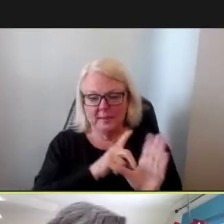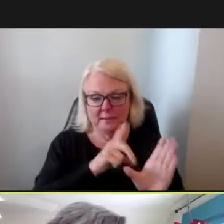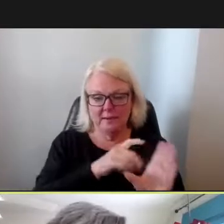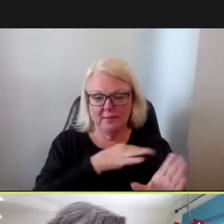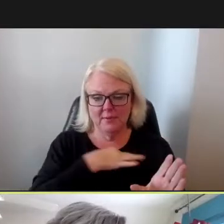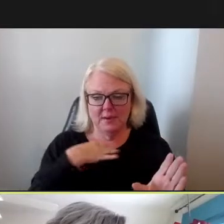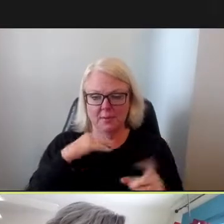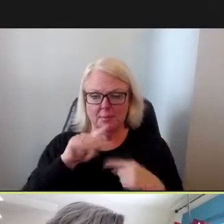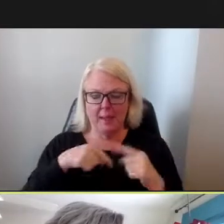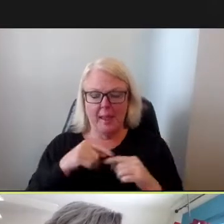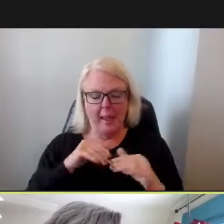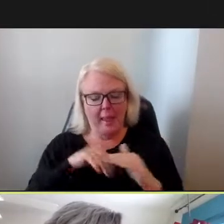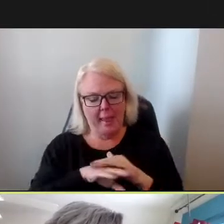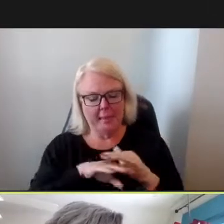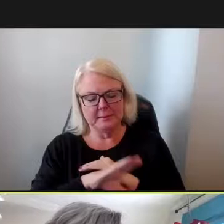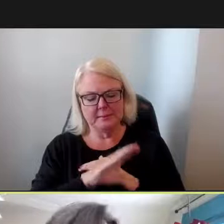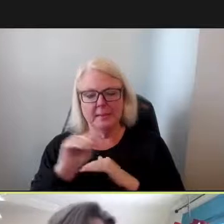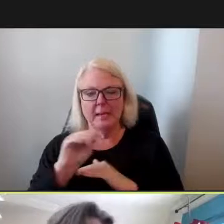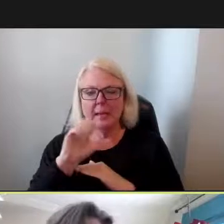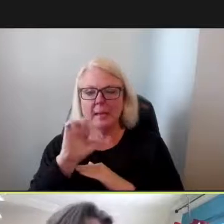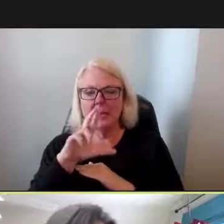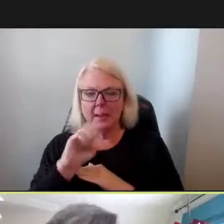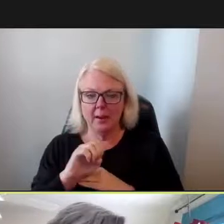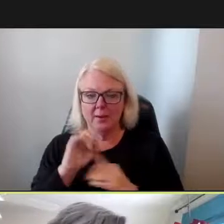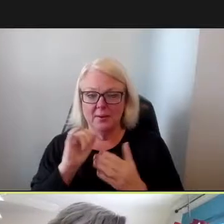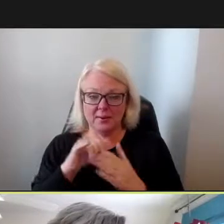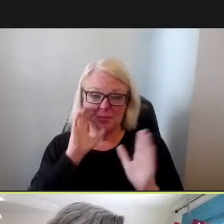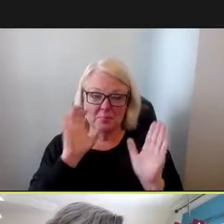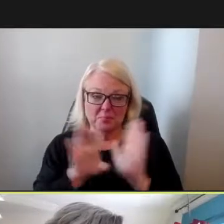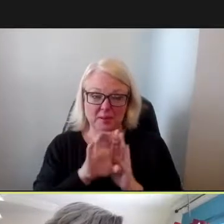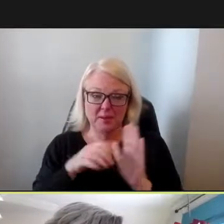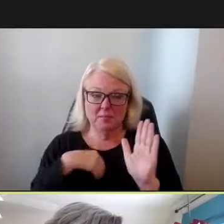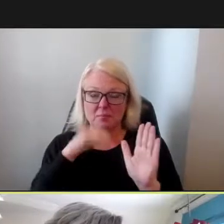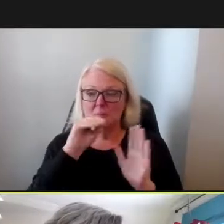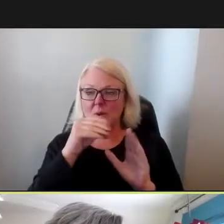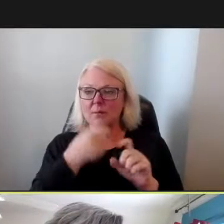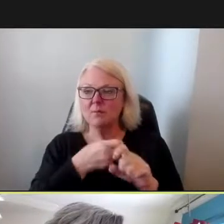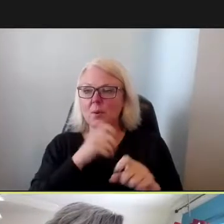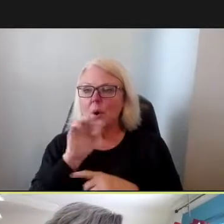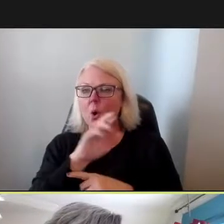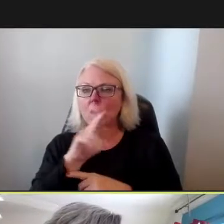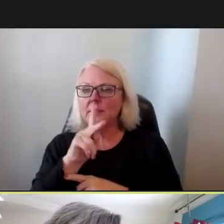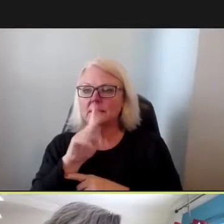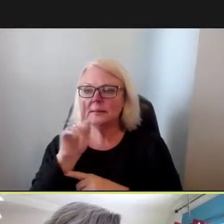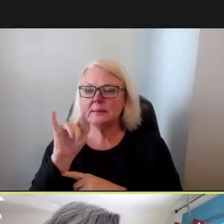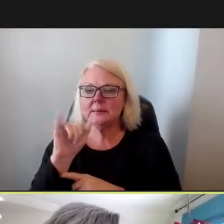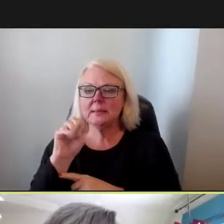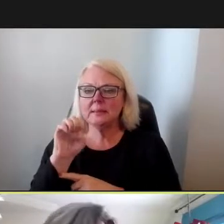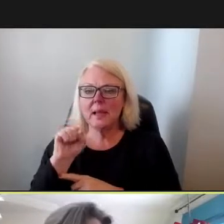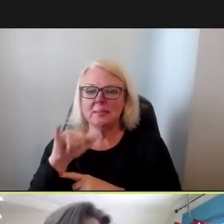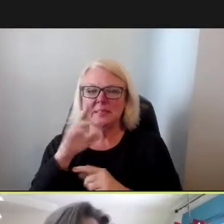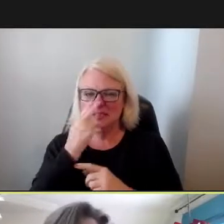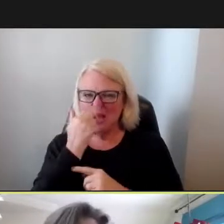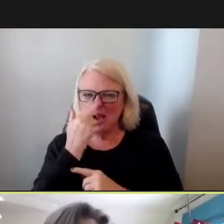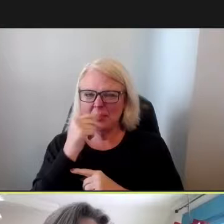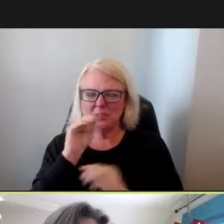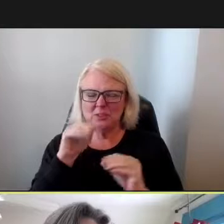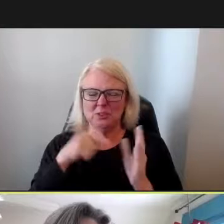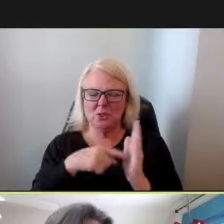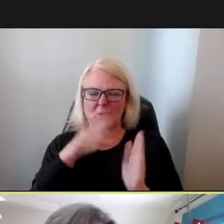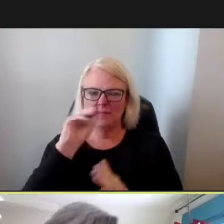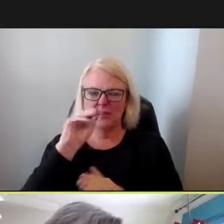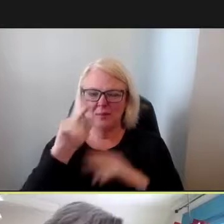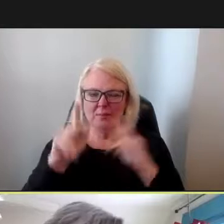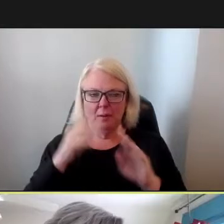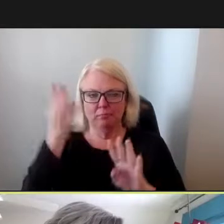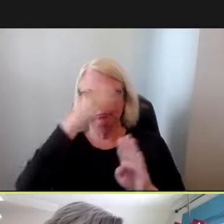and Care. The image is a graphic that I clipped from the Arkansas Times. It's a comic showing about 50 people standing in a